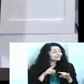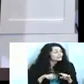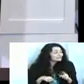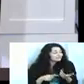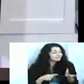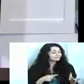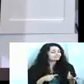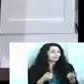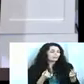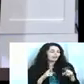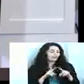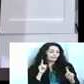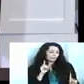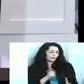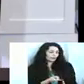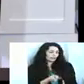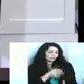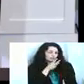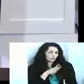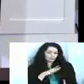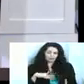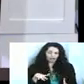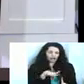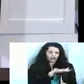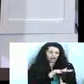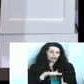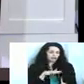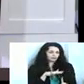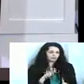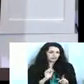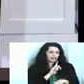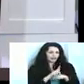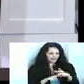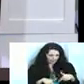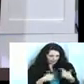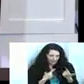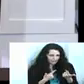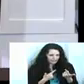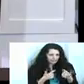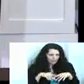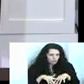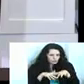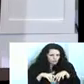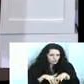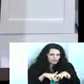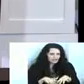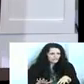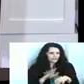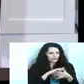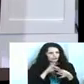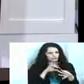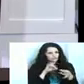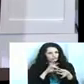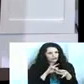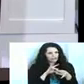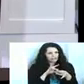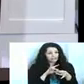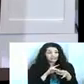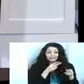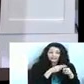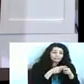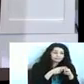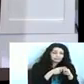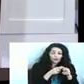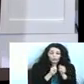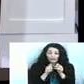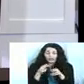weaved their stories amongst us, named and unnamed, and have often been the pioneers of